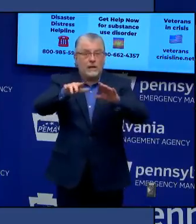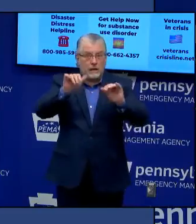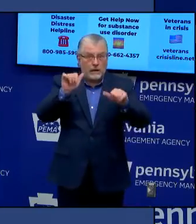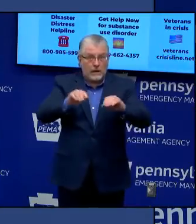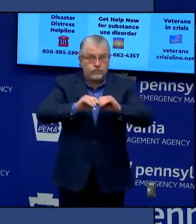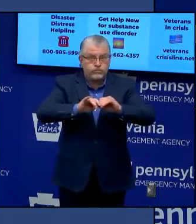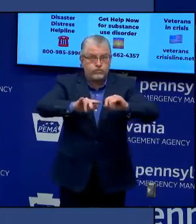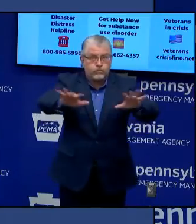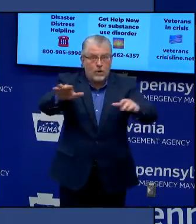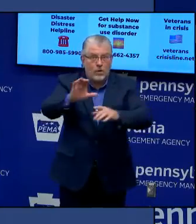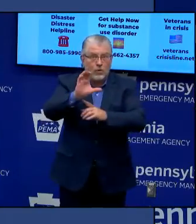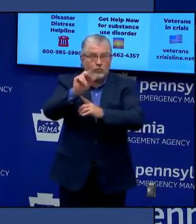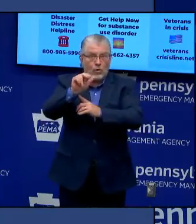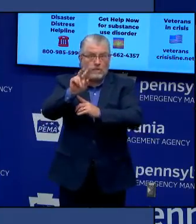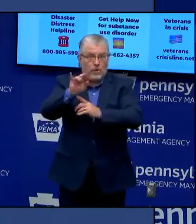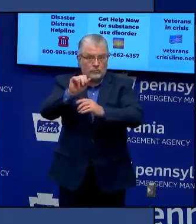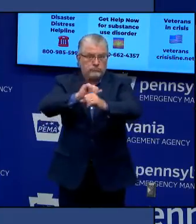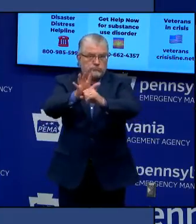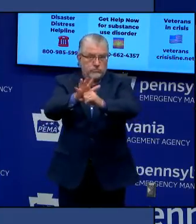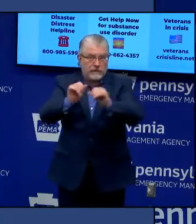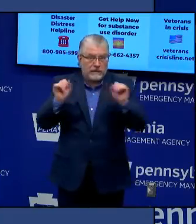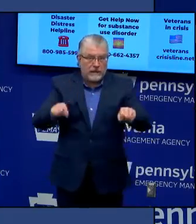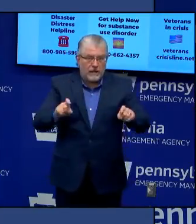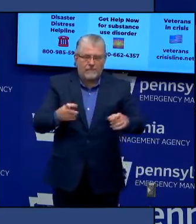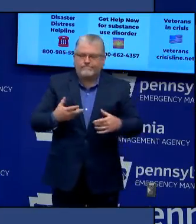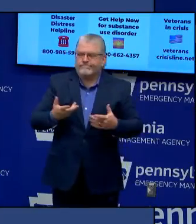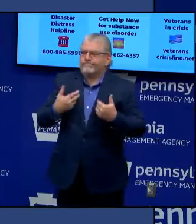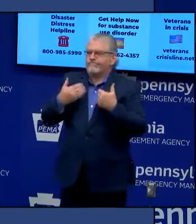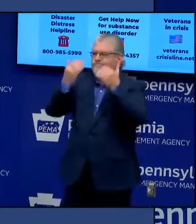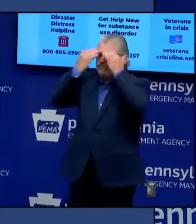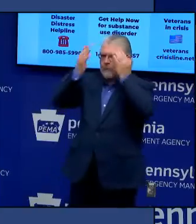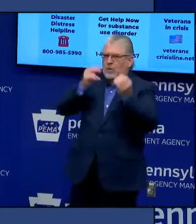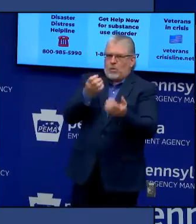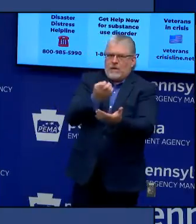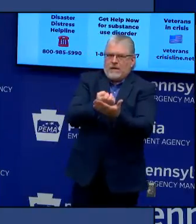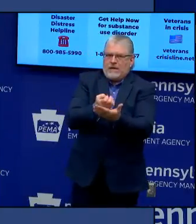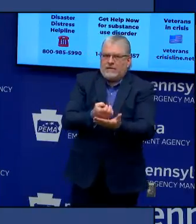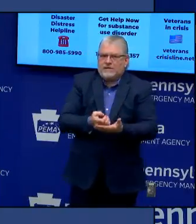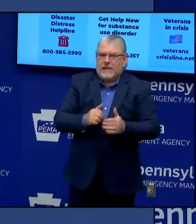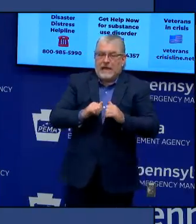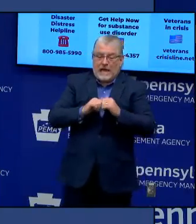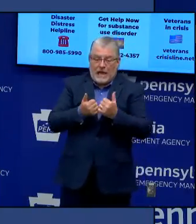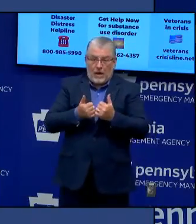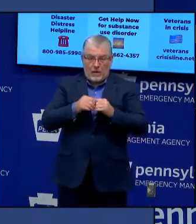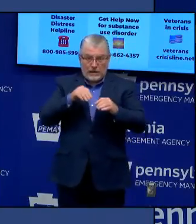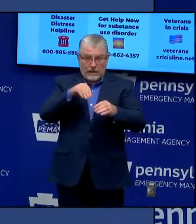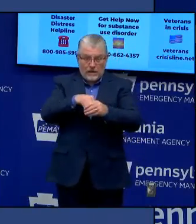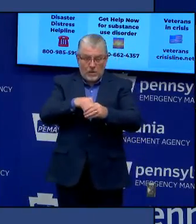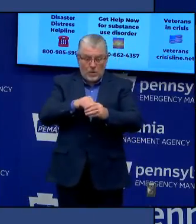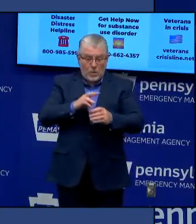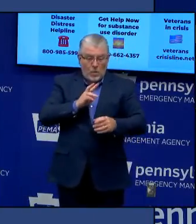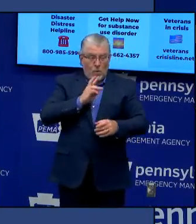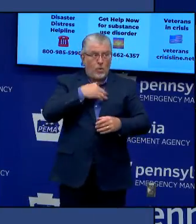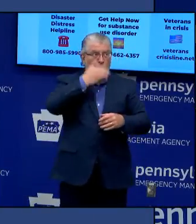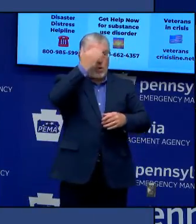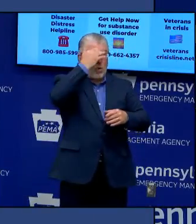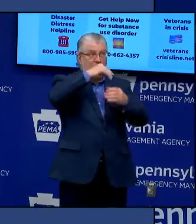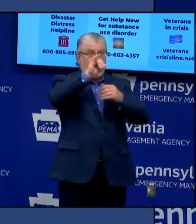and so should not be spread in pools or lakes. We have a question from the Philadelphia Inquirer